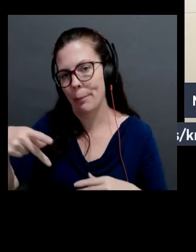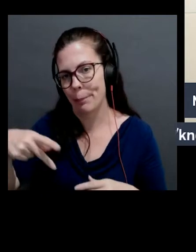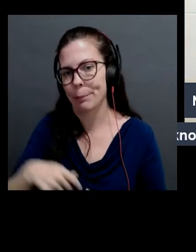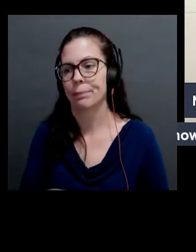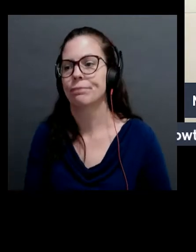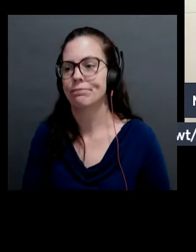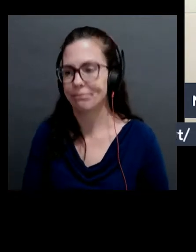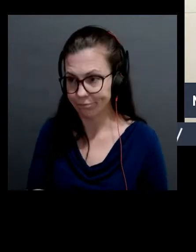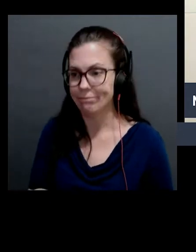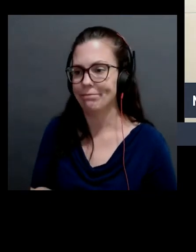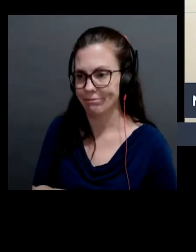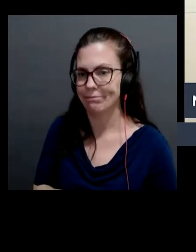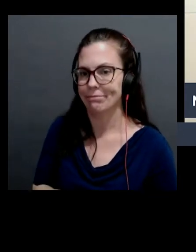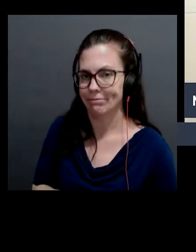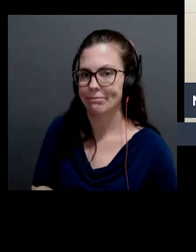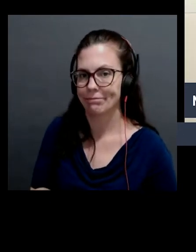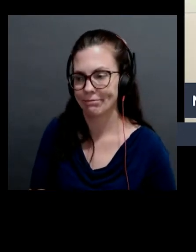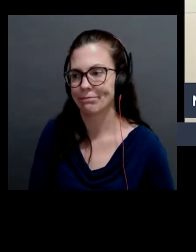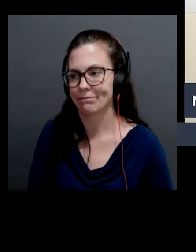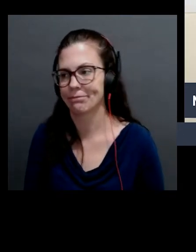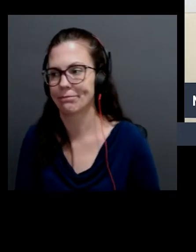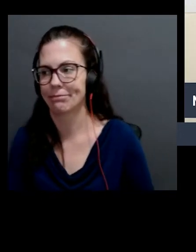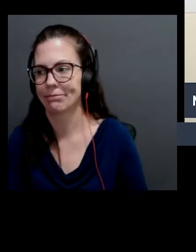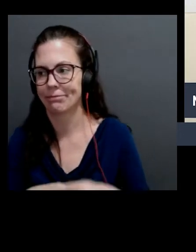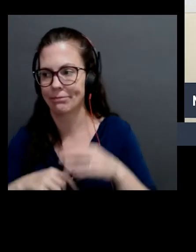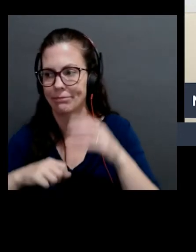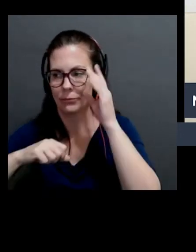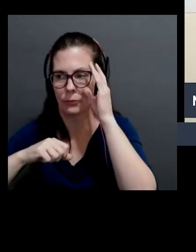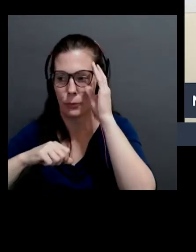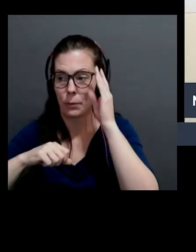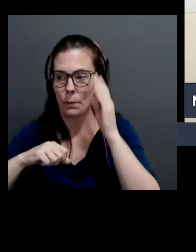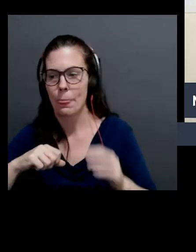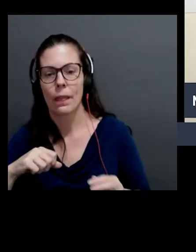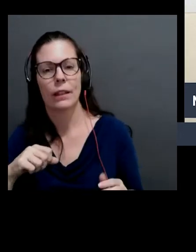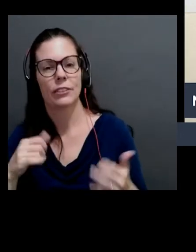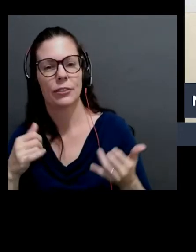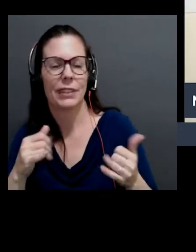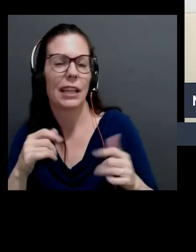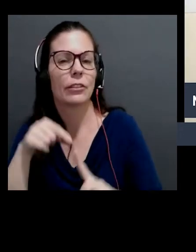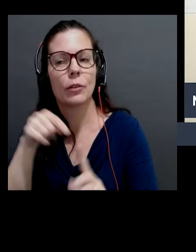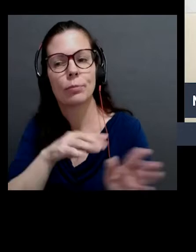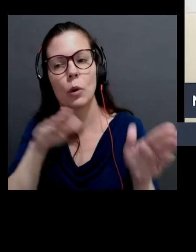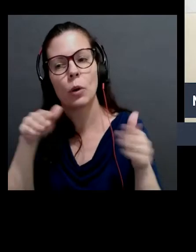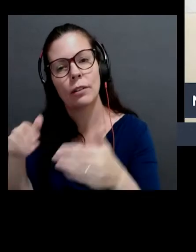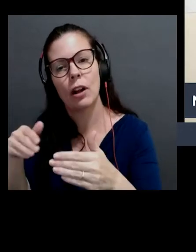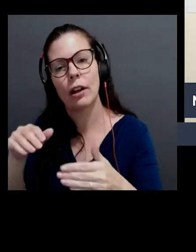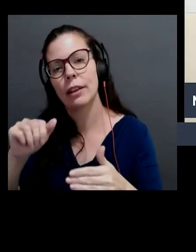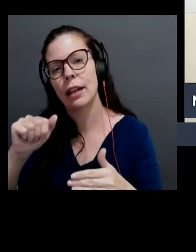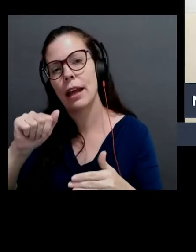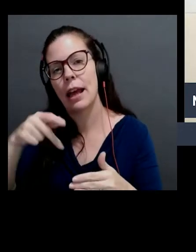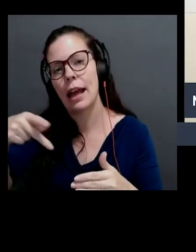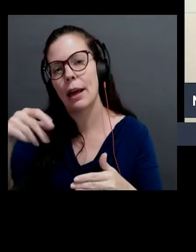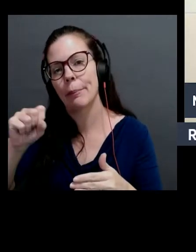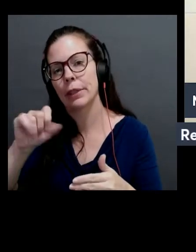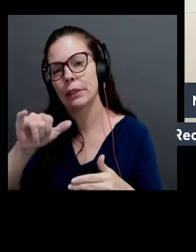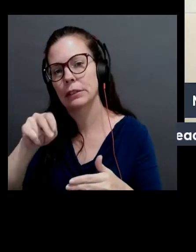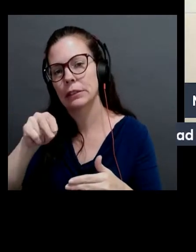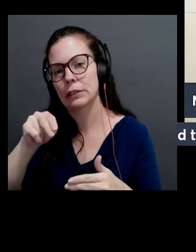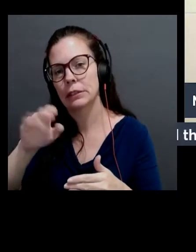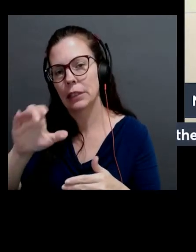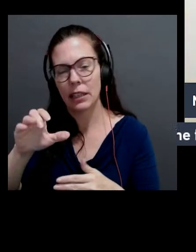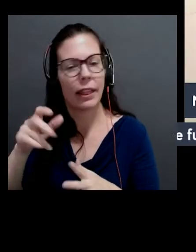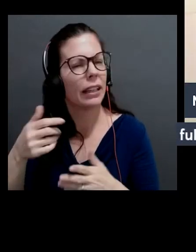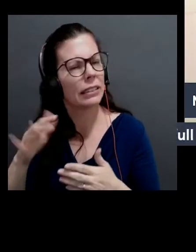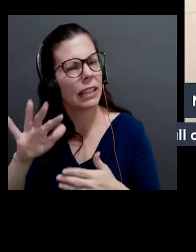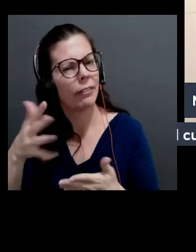Mm-hmm. Definitely. Just to shed some light on the AppSync side of things, AppSync is a relatively new service, but